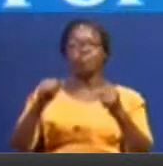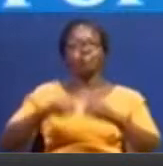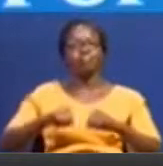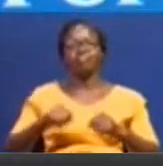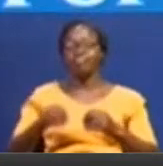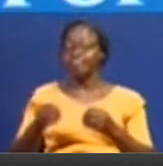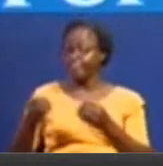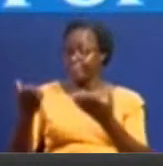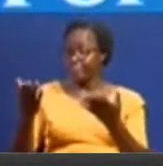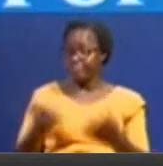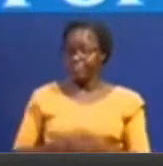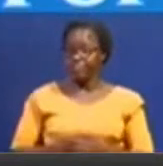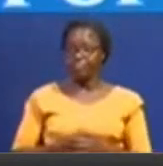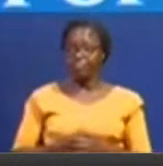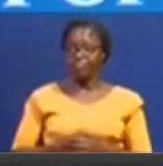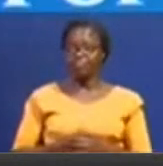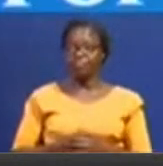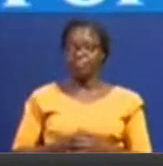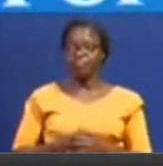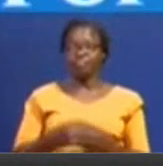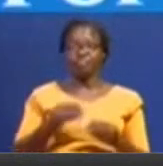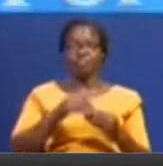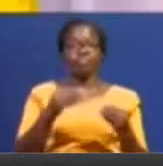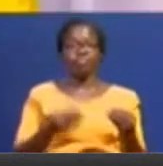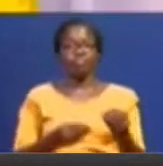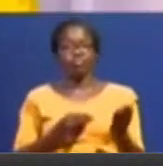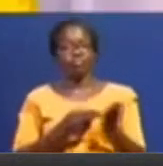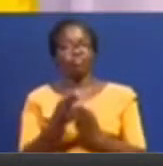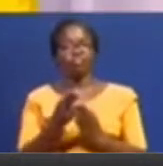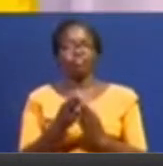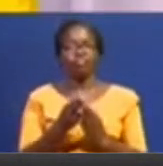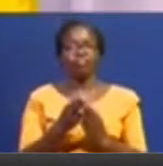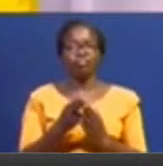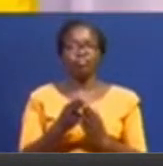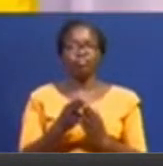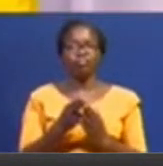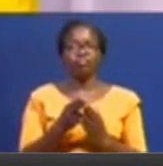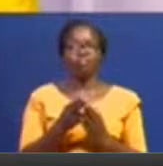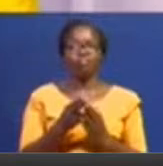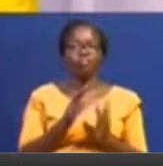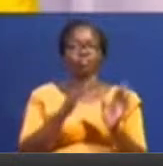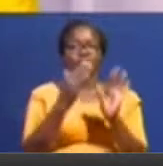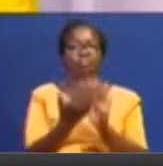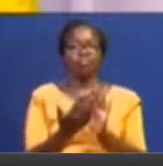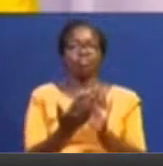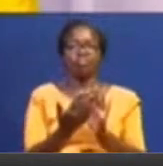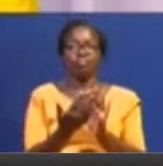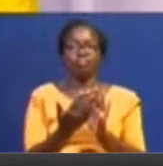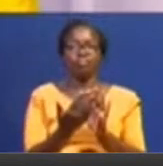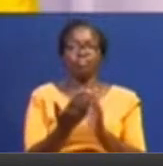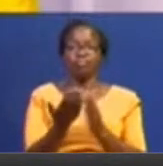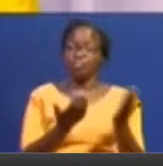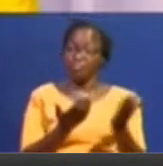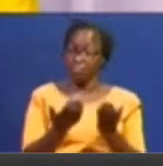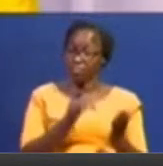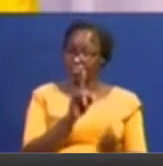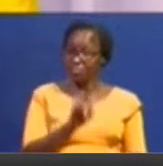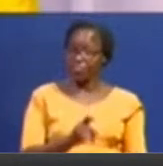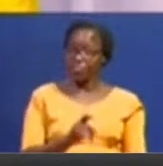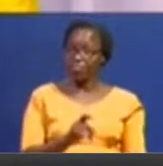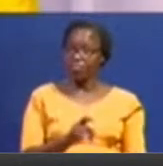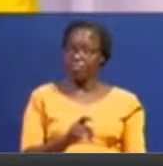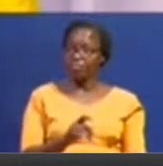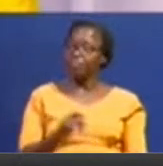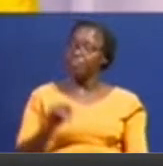with. So provision of a check was a dishonest approach to this business? It was